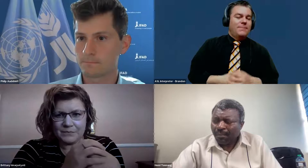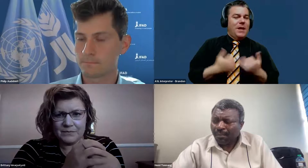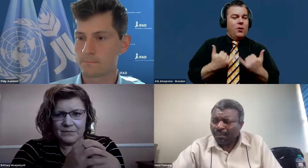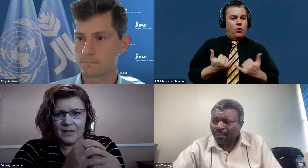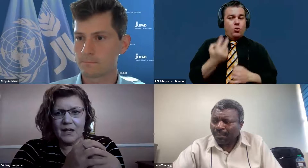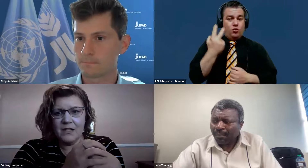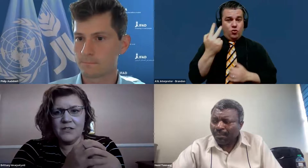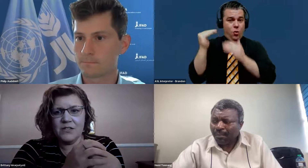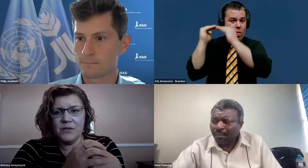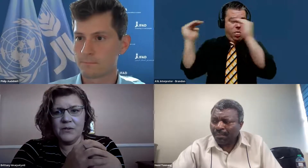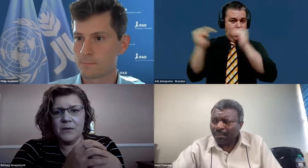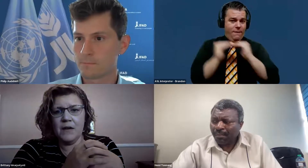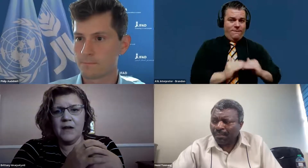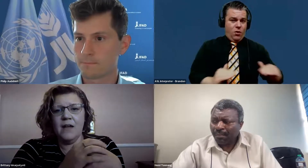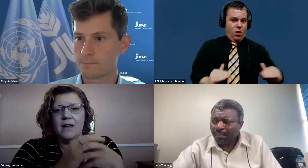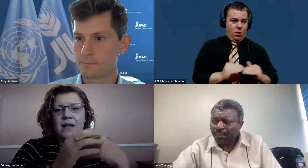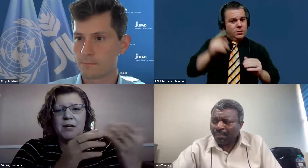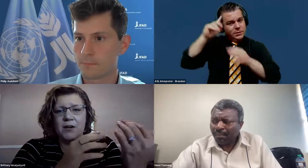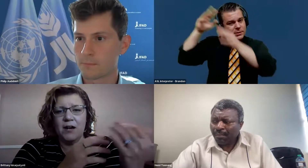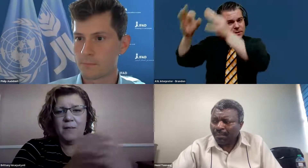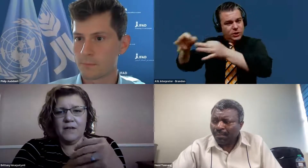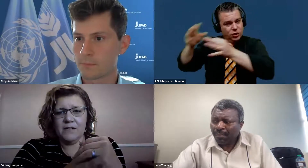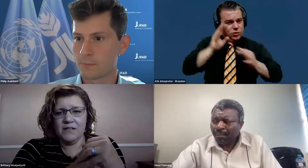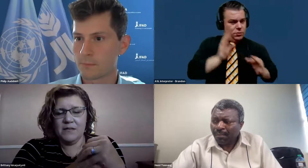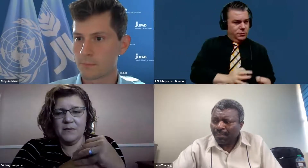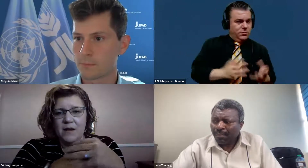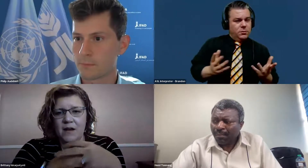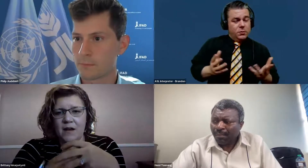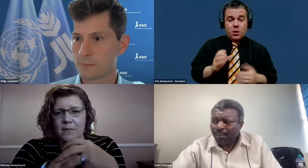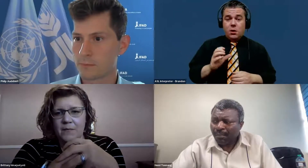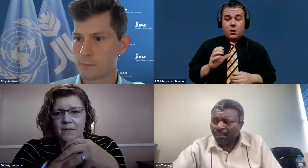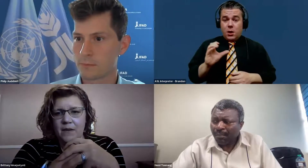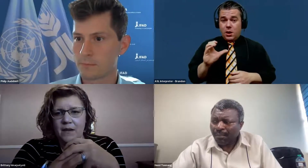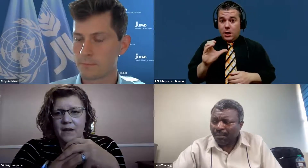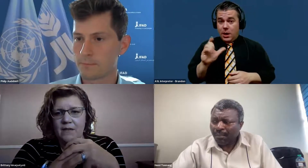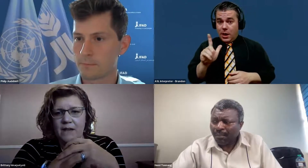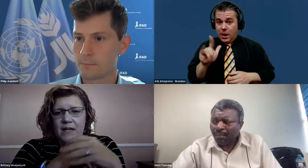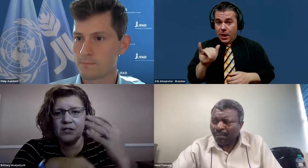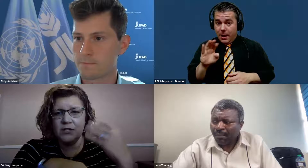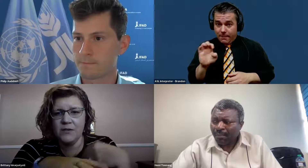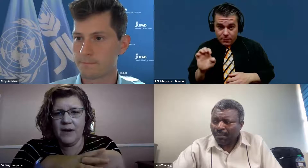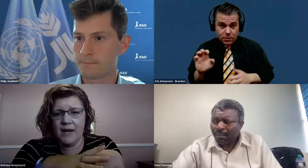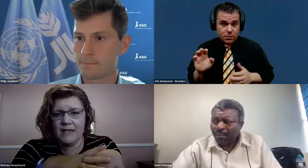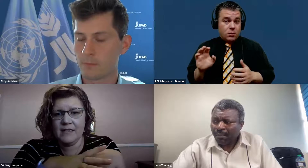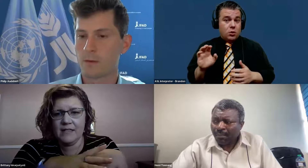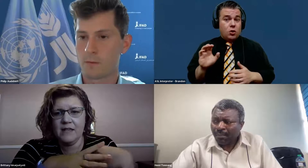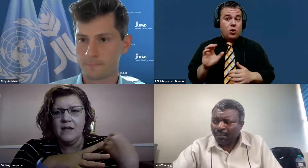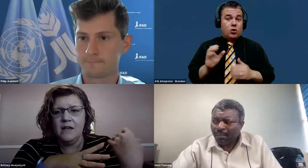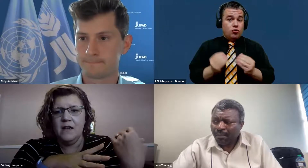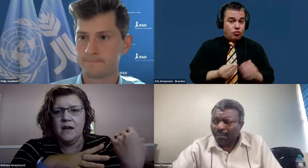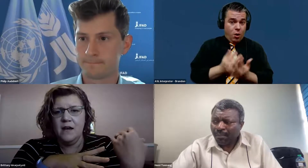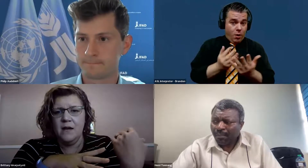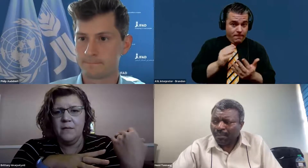making, do climate and crop models kind of